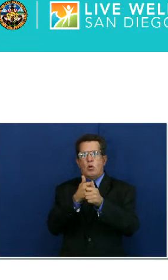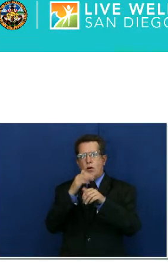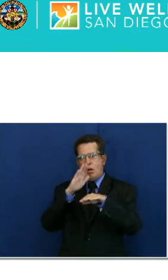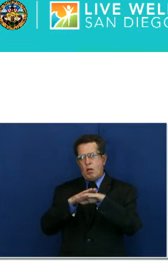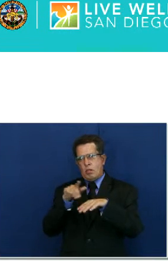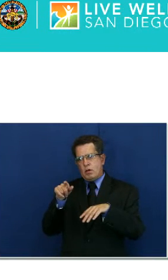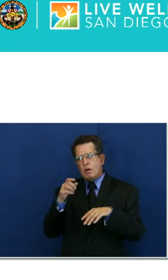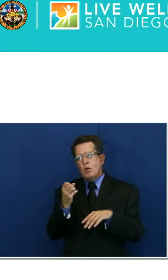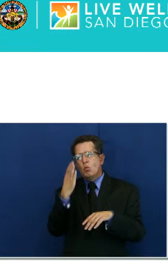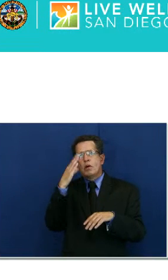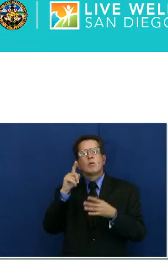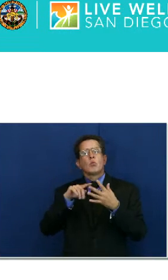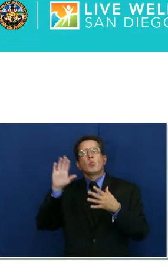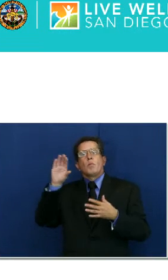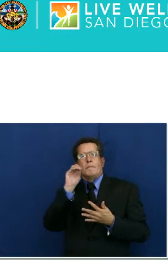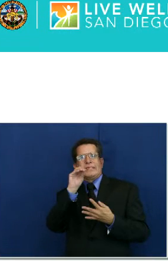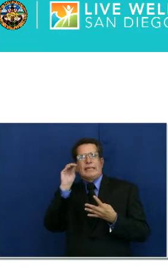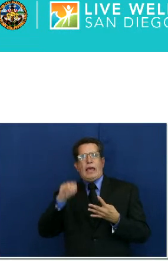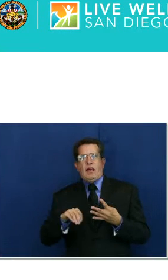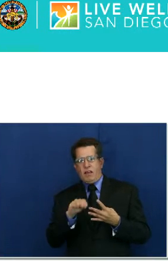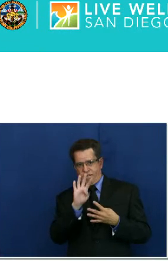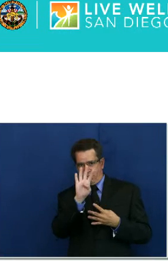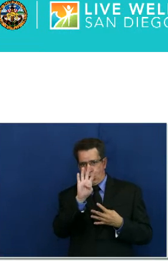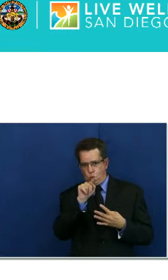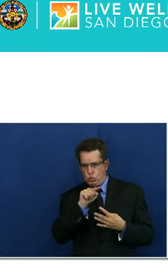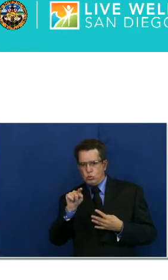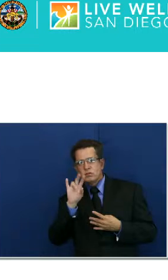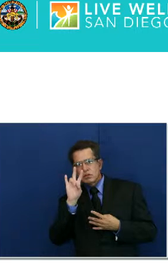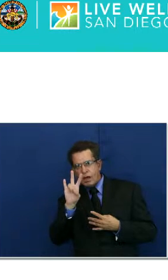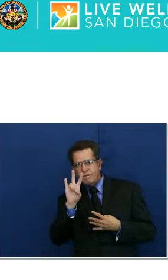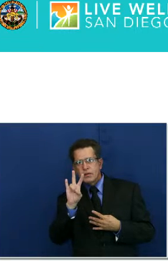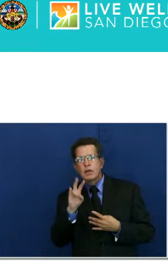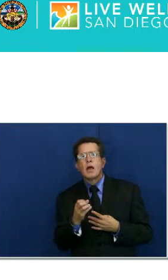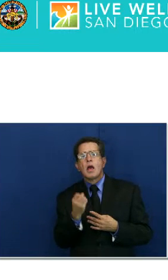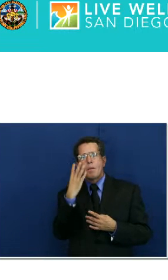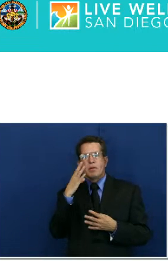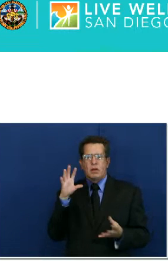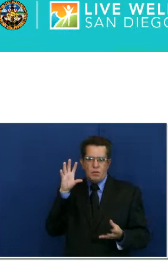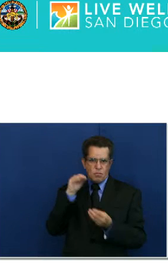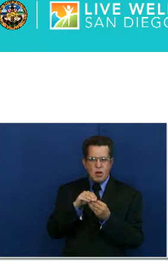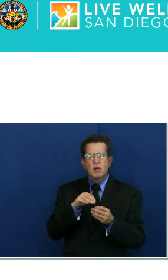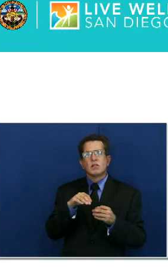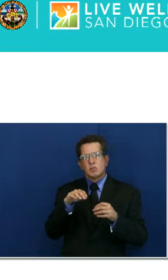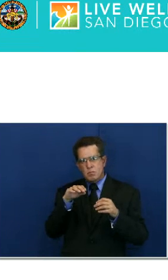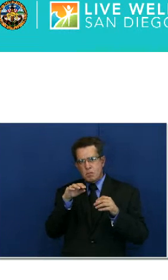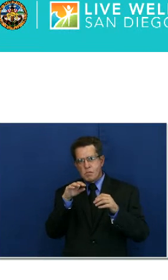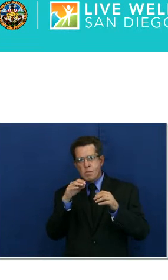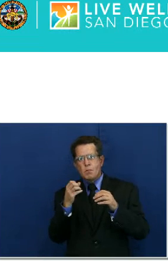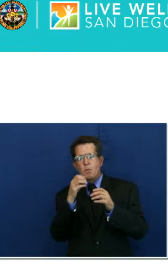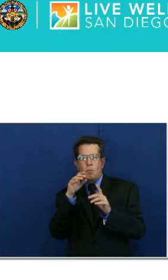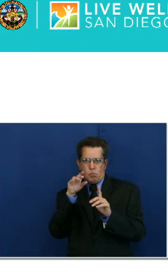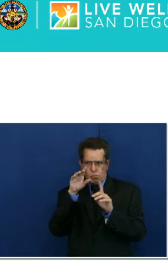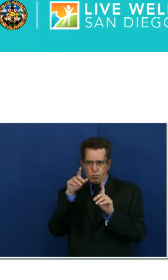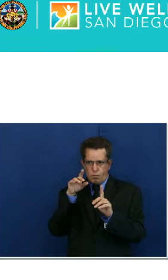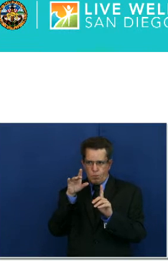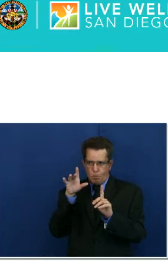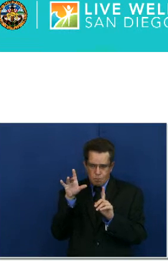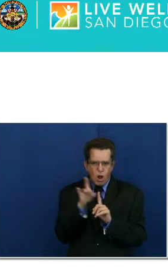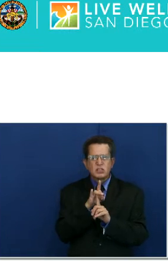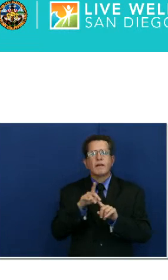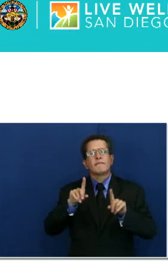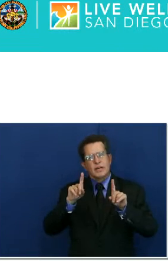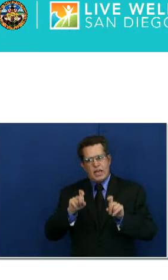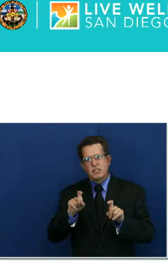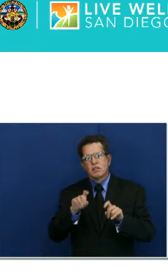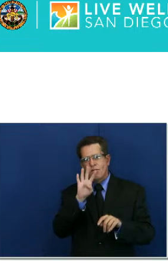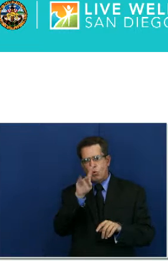or case rates is 4 to 7, and for positive tests, because we are actually, for positive